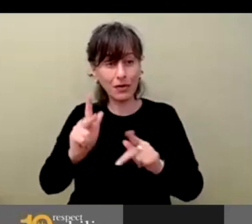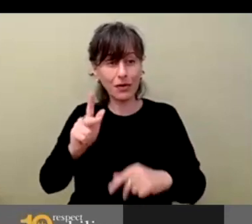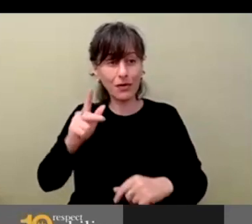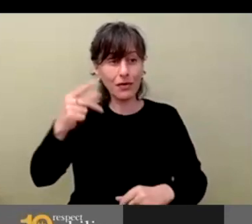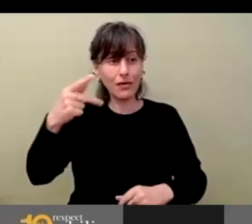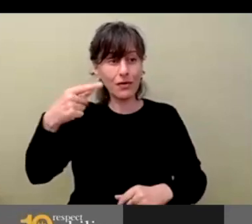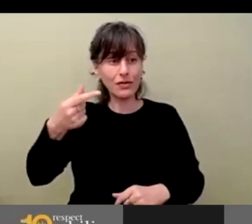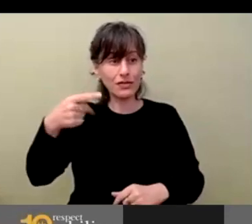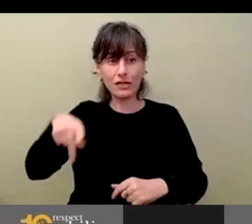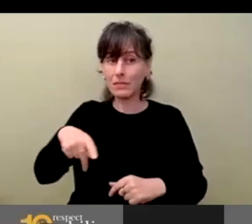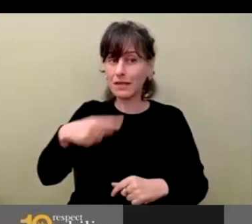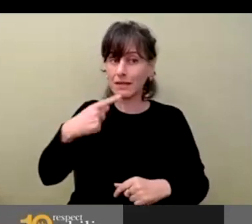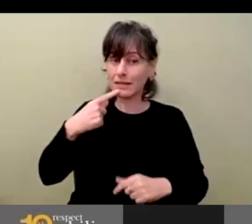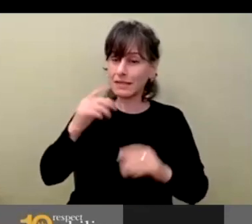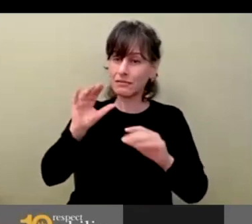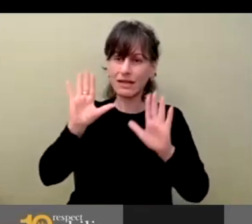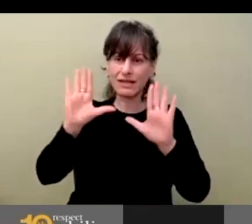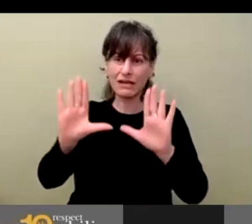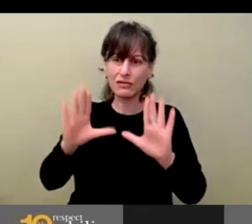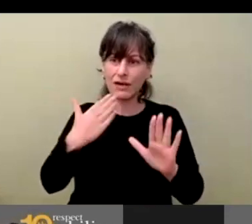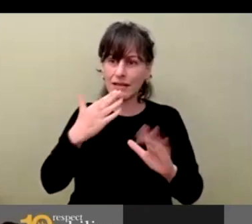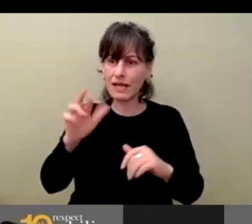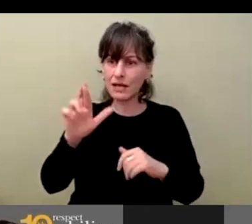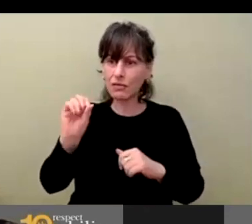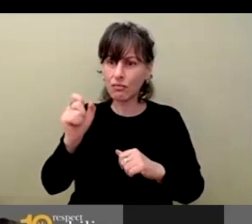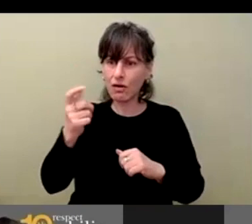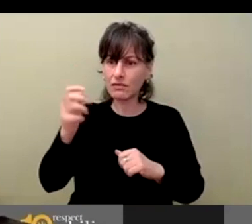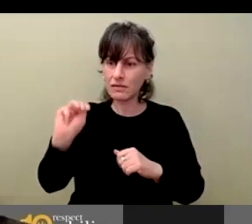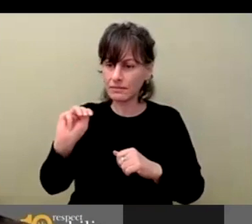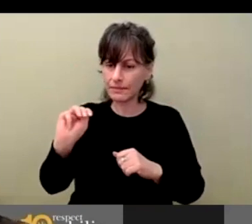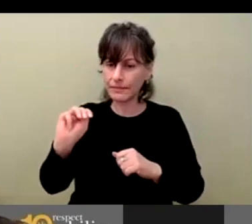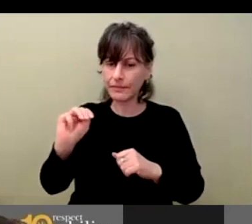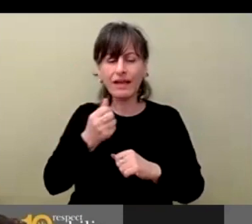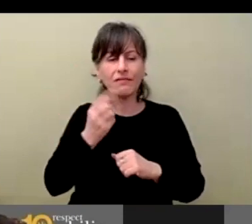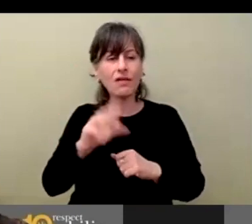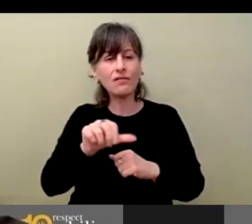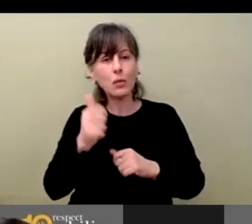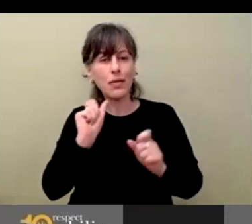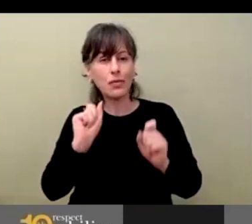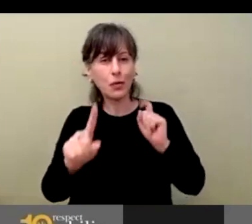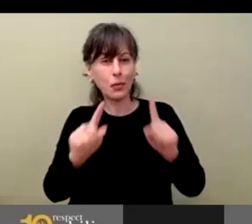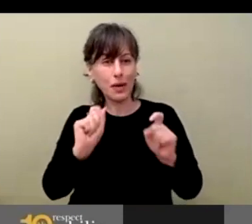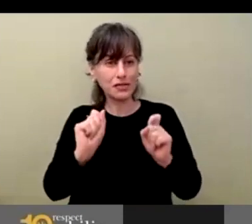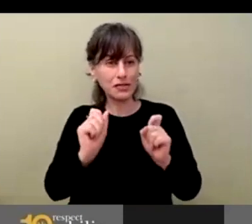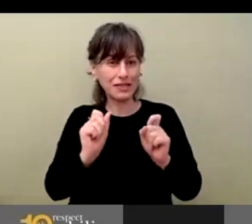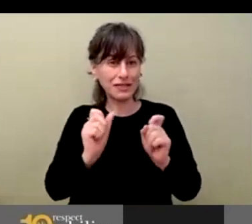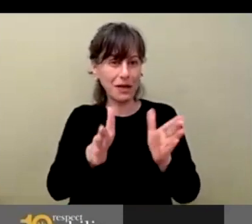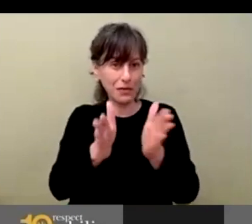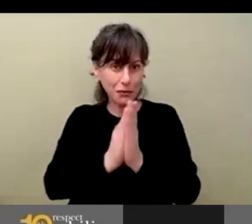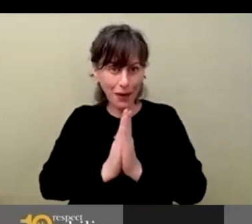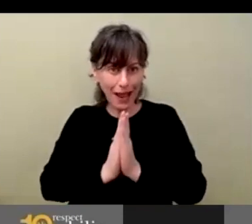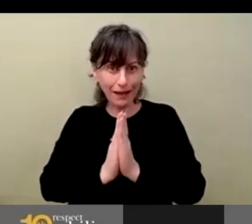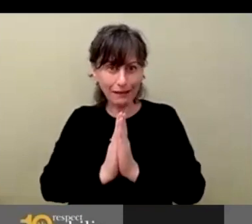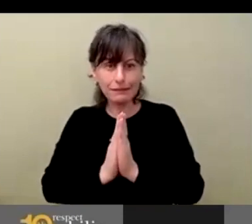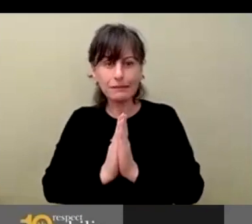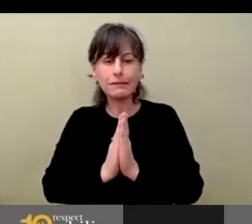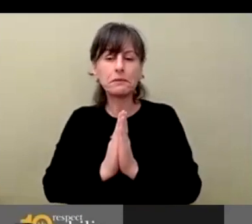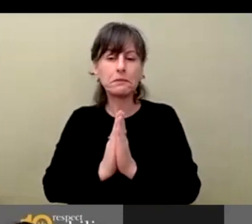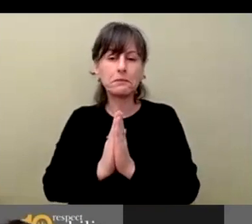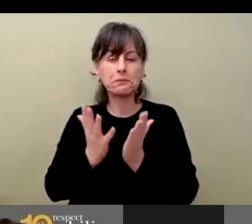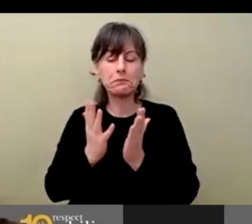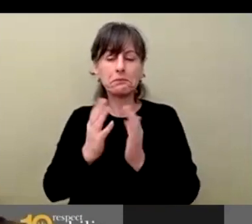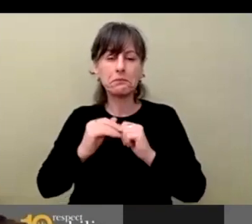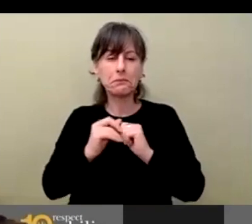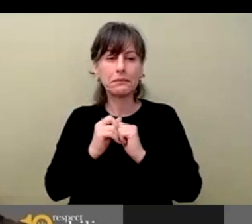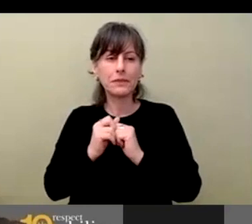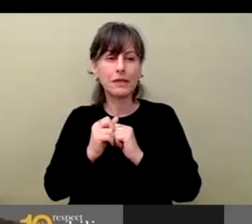really great, Rostam. Thank you so much. All right, just a couple more questions that I'd like to ask each of you to just kind of gauge